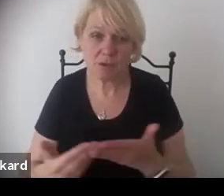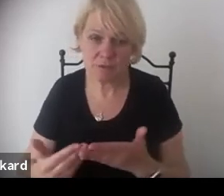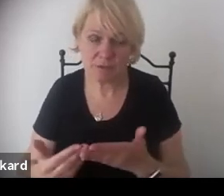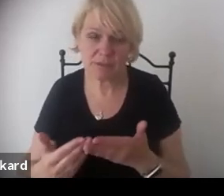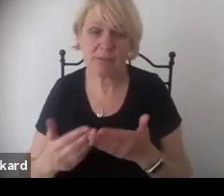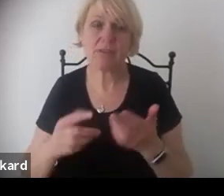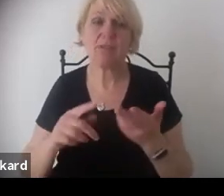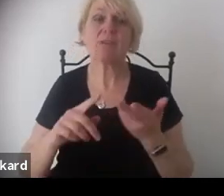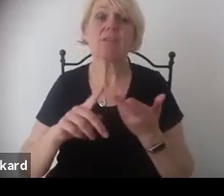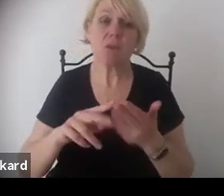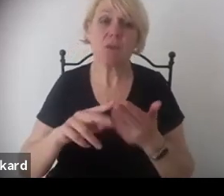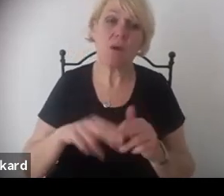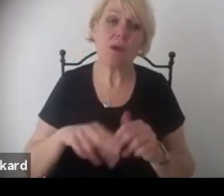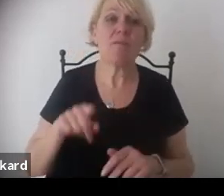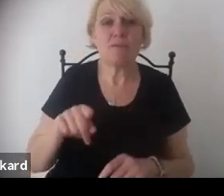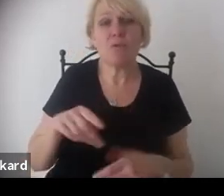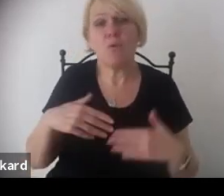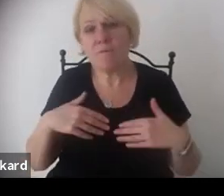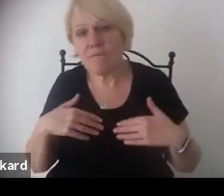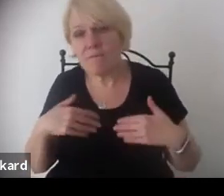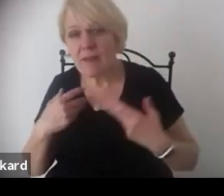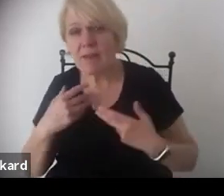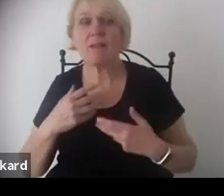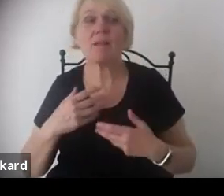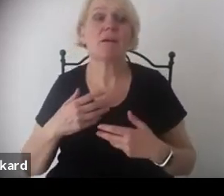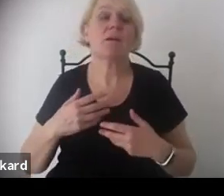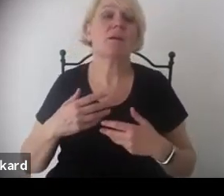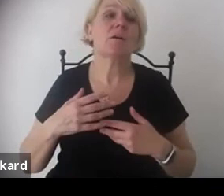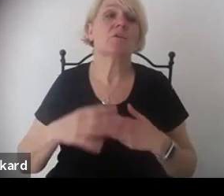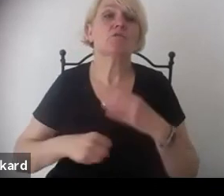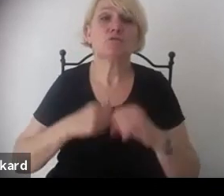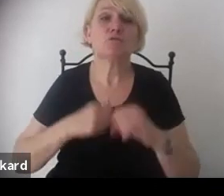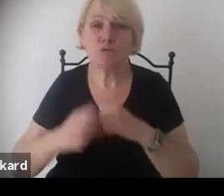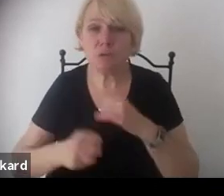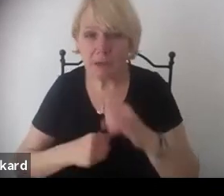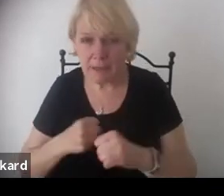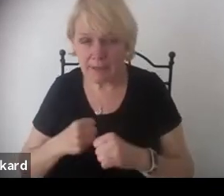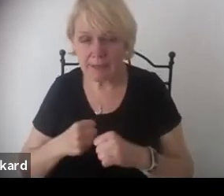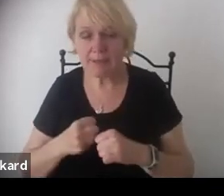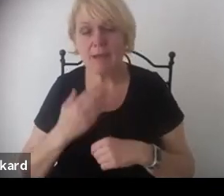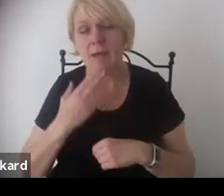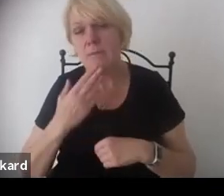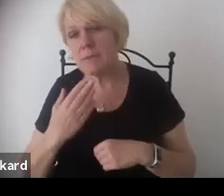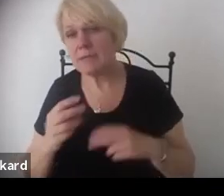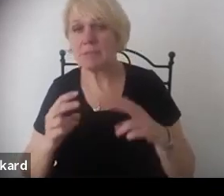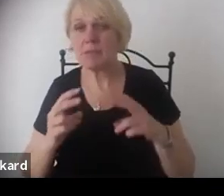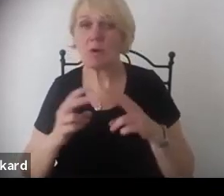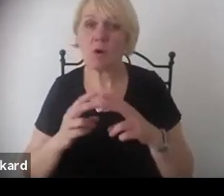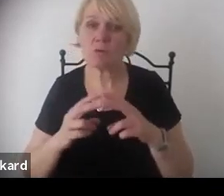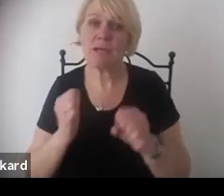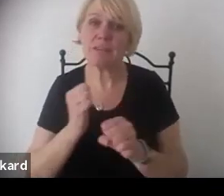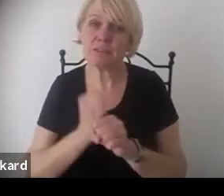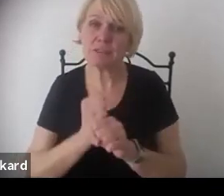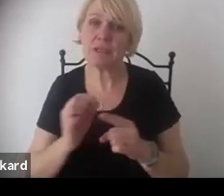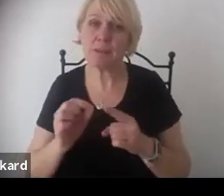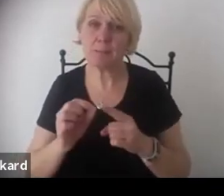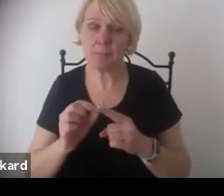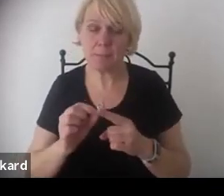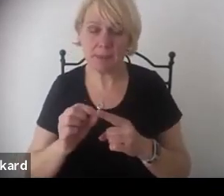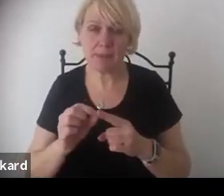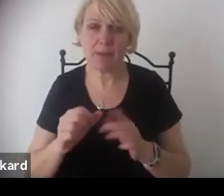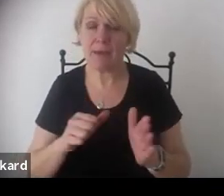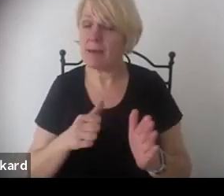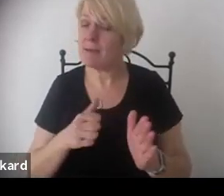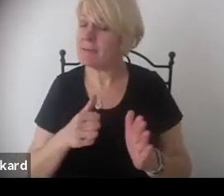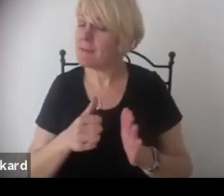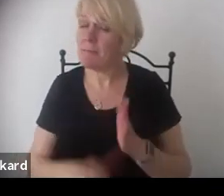feeling that they're struggling and they need some help, contact their GP is probably the best place to start,